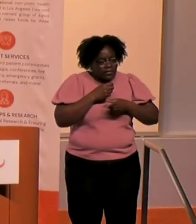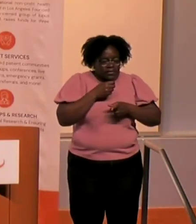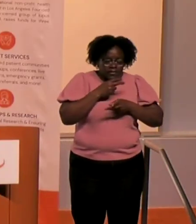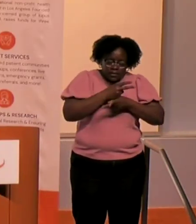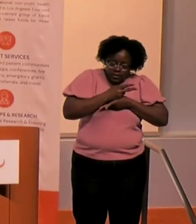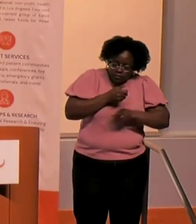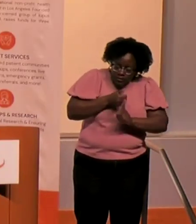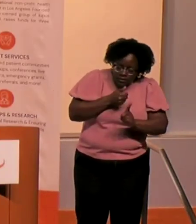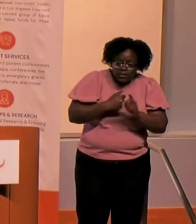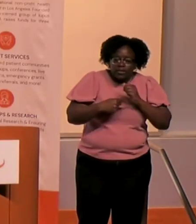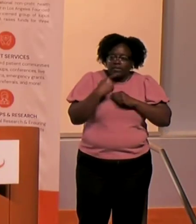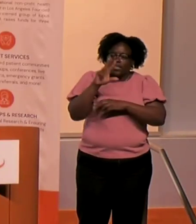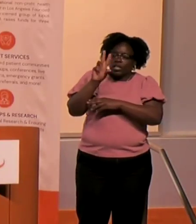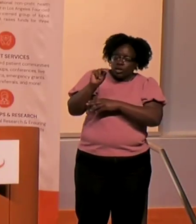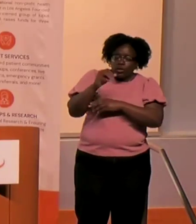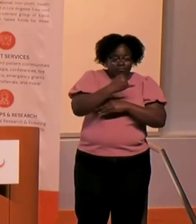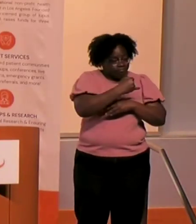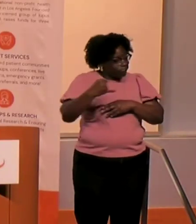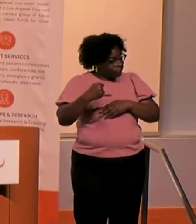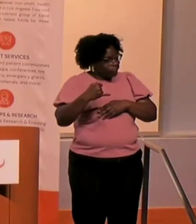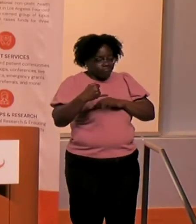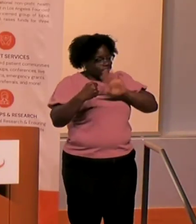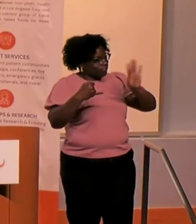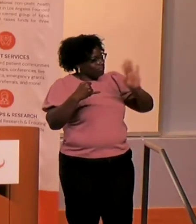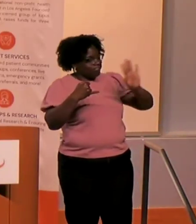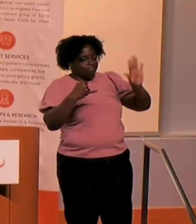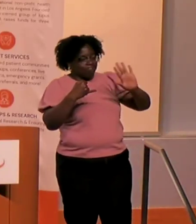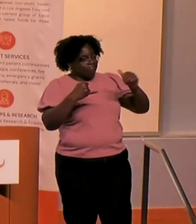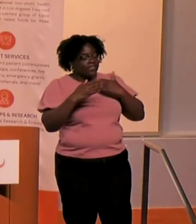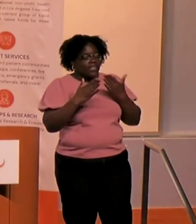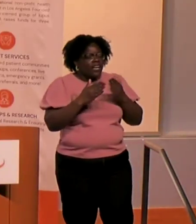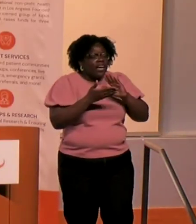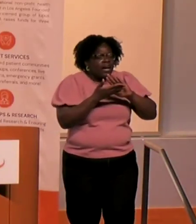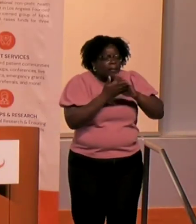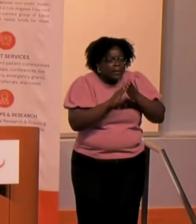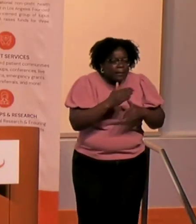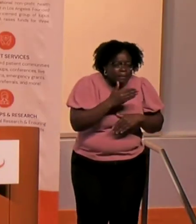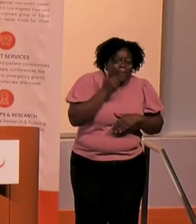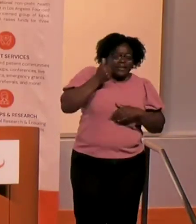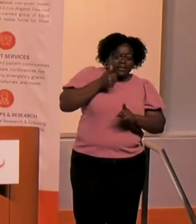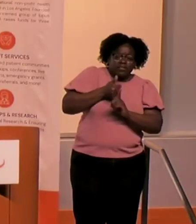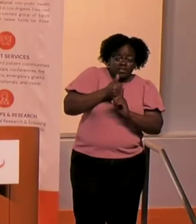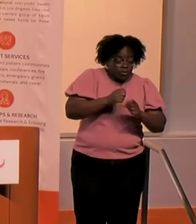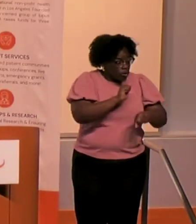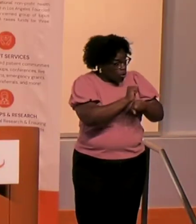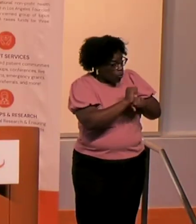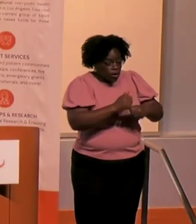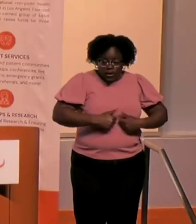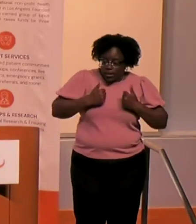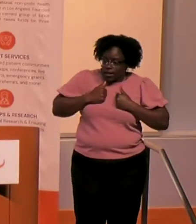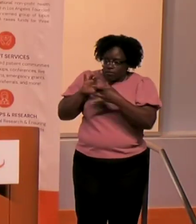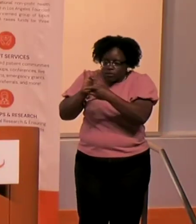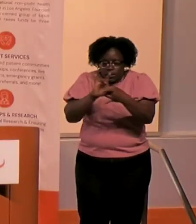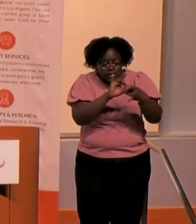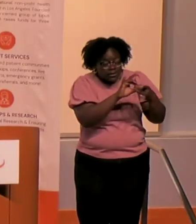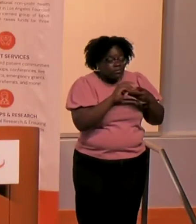saying no and setting boundaries, because the best way to be the best version of ourselves at work or in life with our relationships is to take